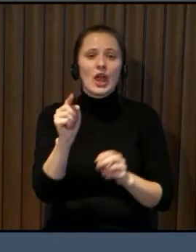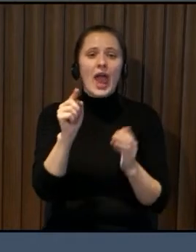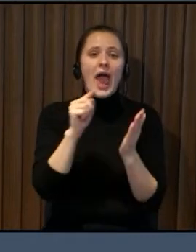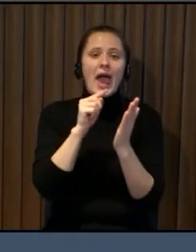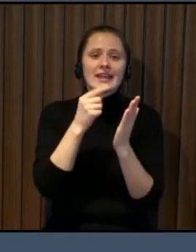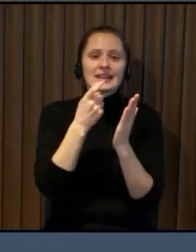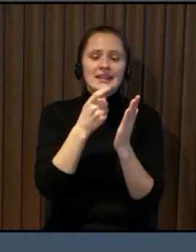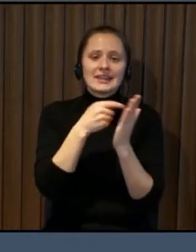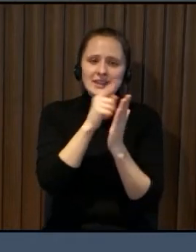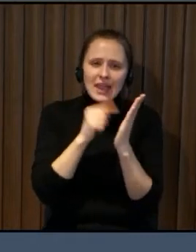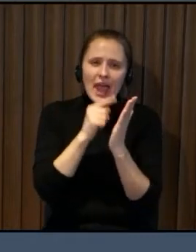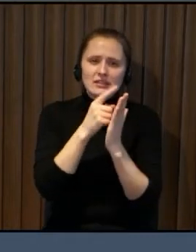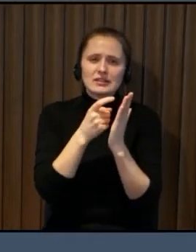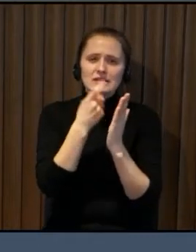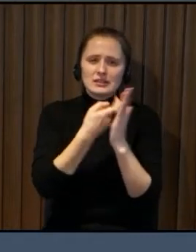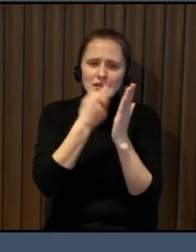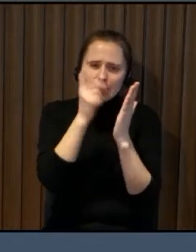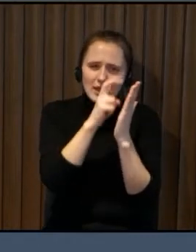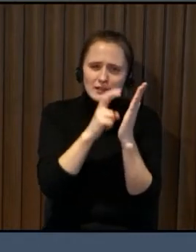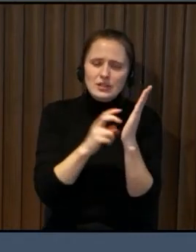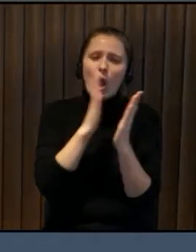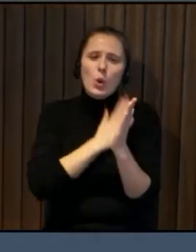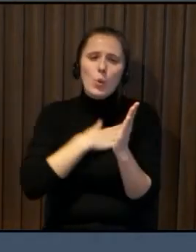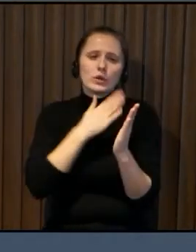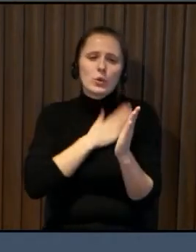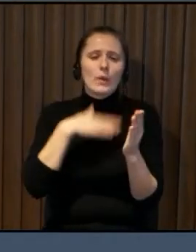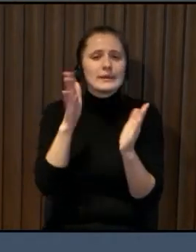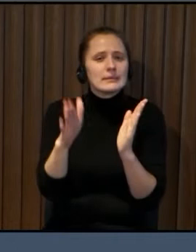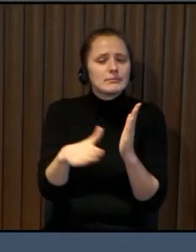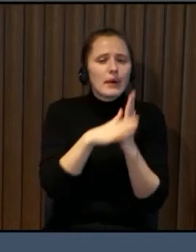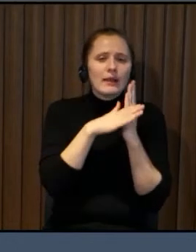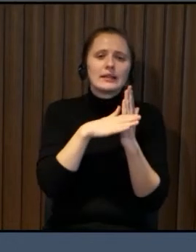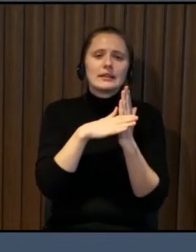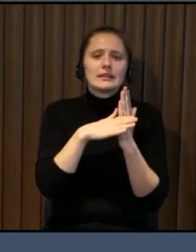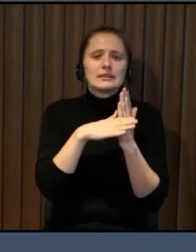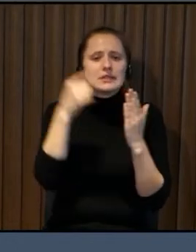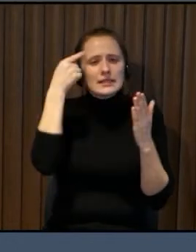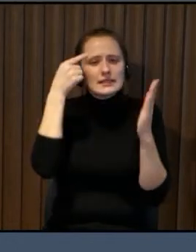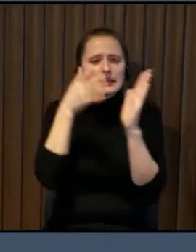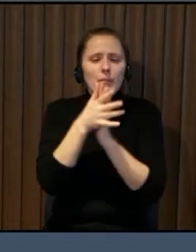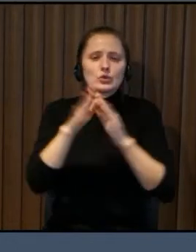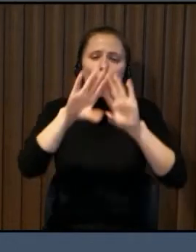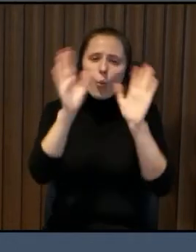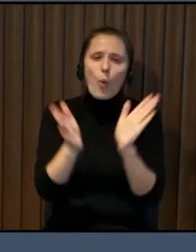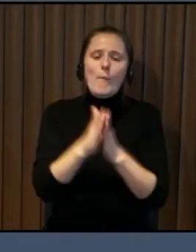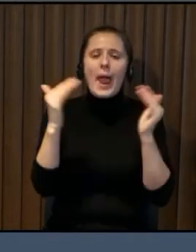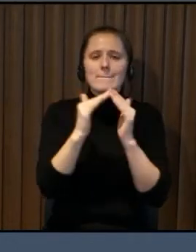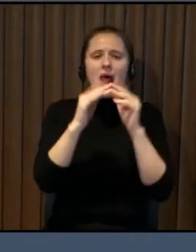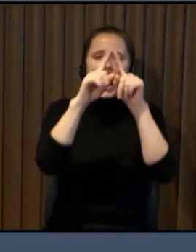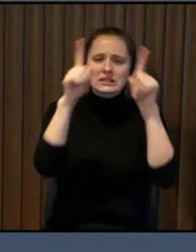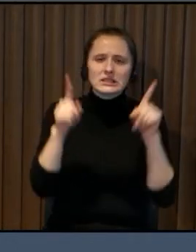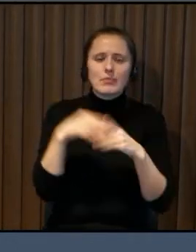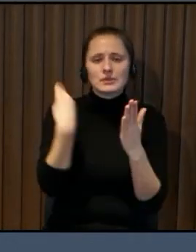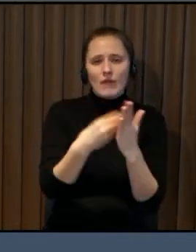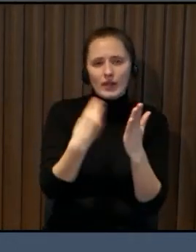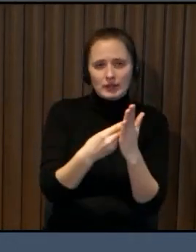and guidelines, and generally those tests really help a lot to understand about the general quality of